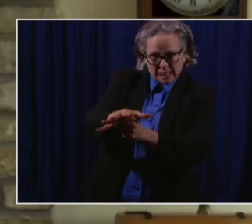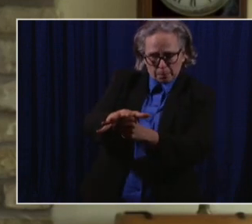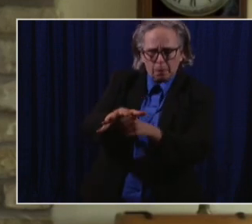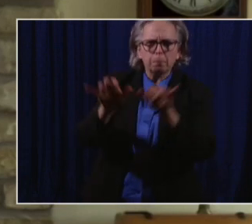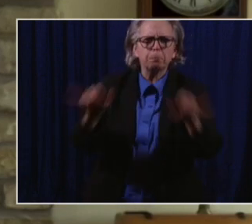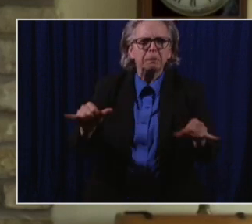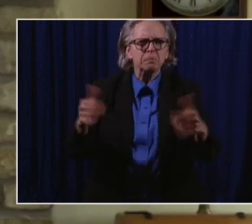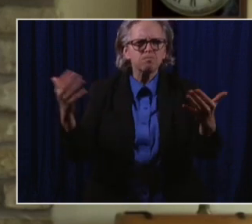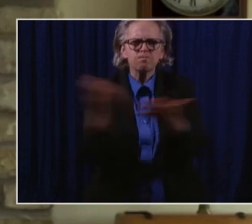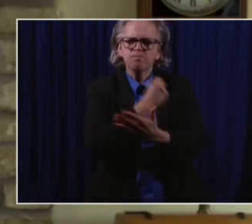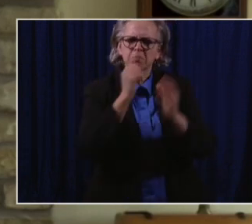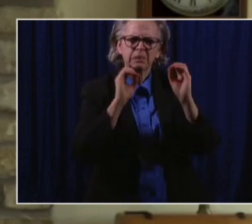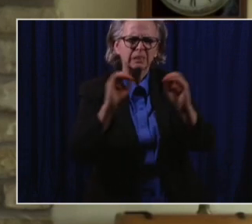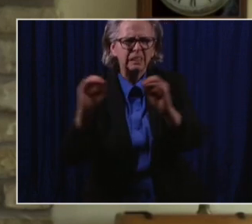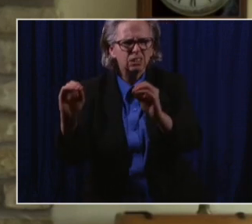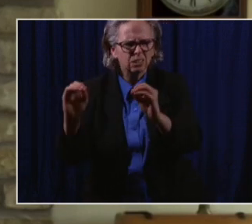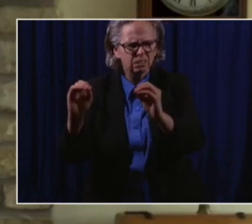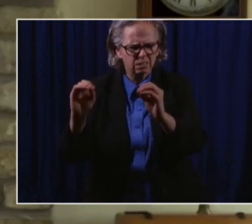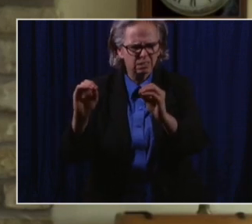had to do for 100 years.